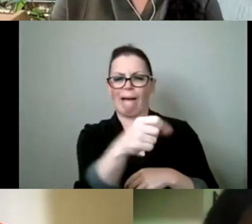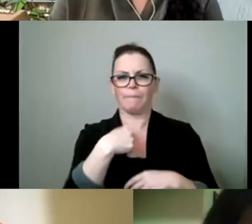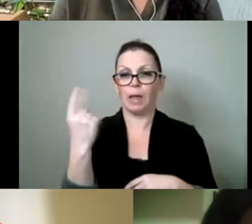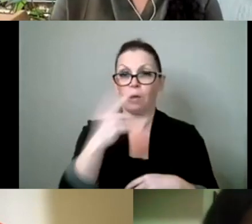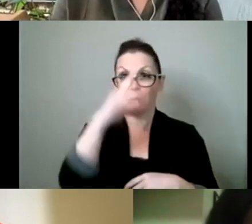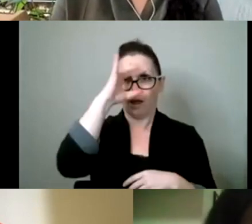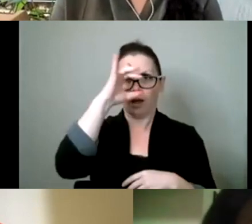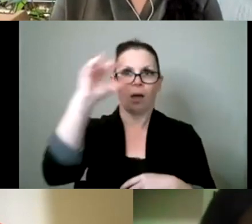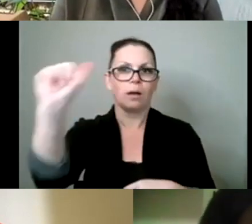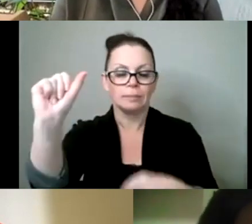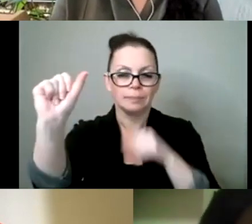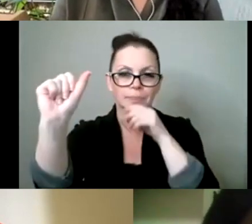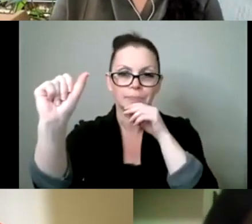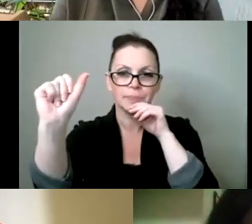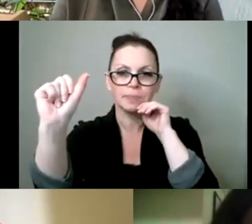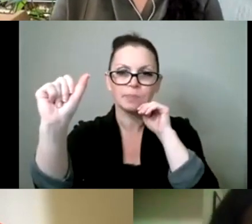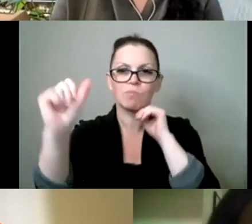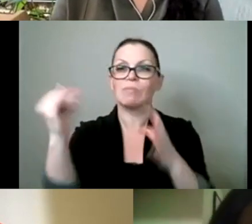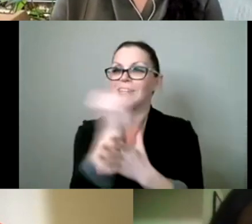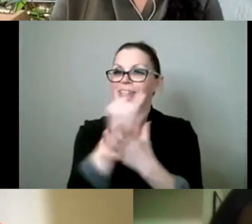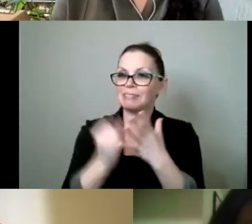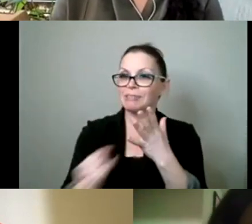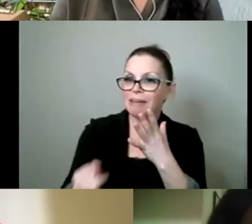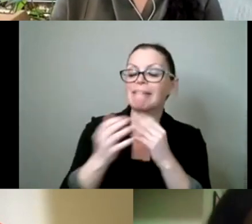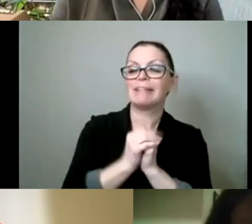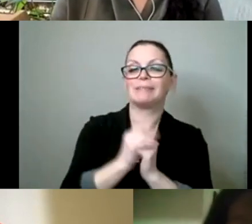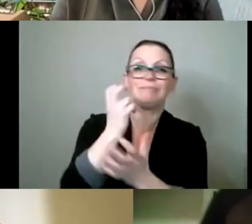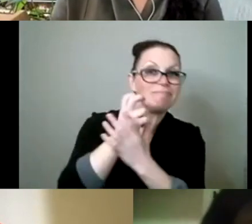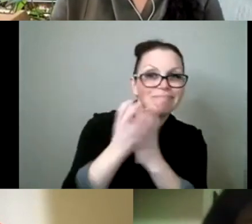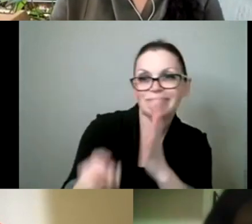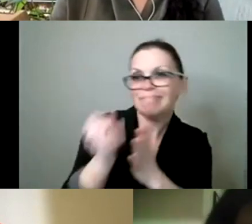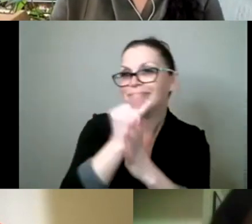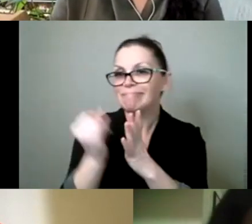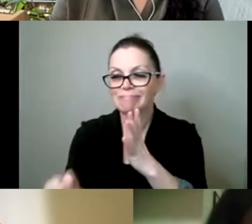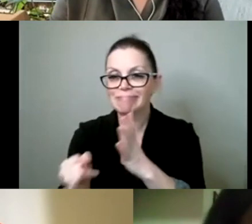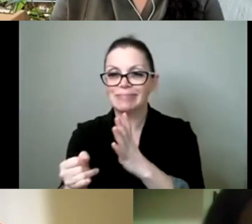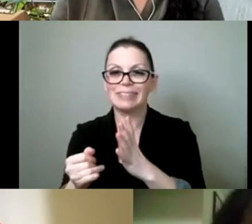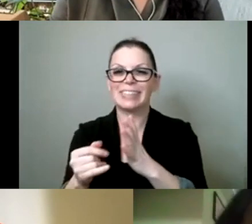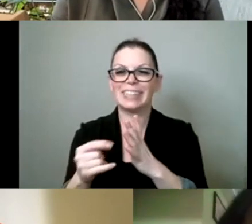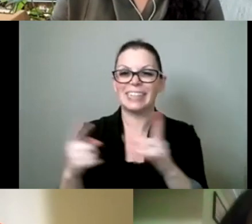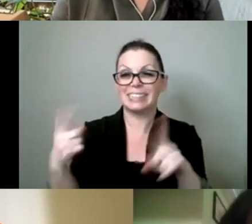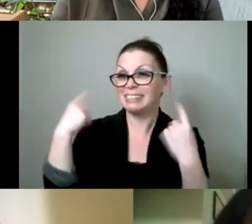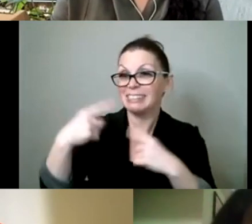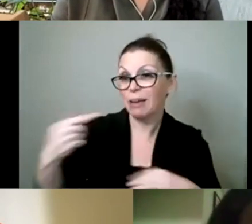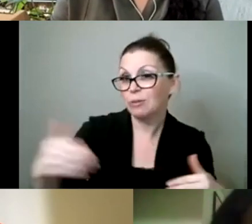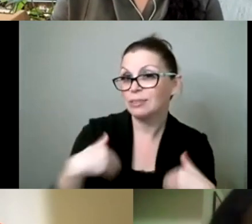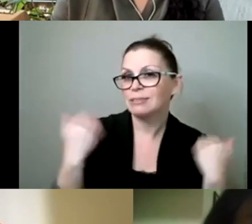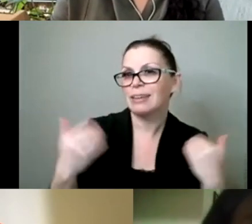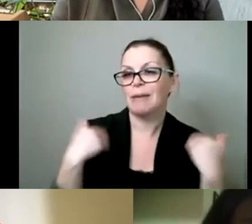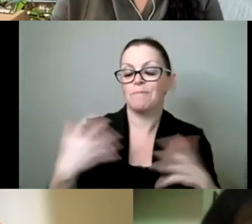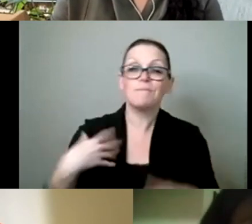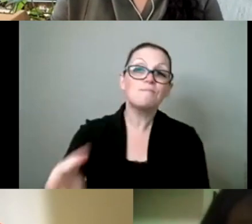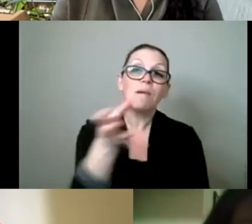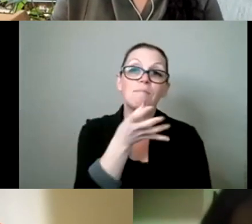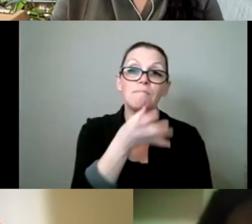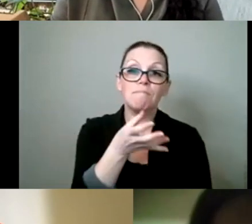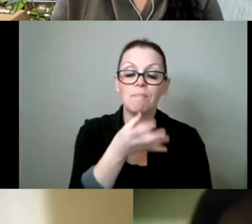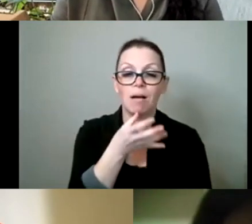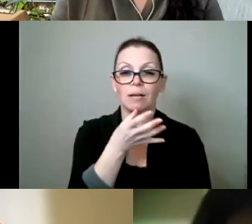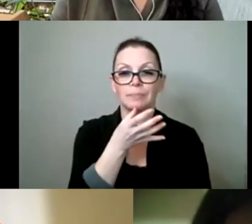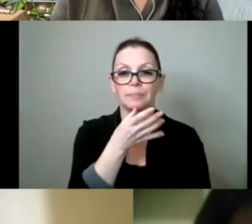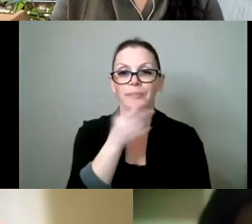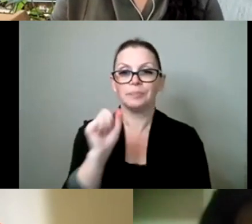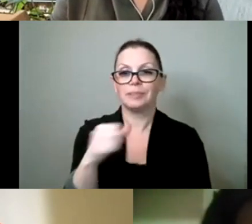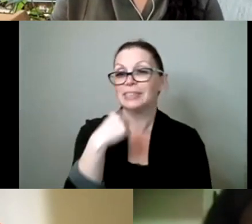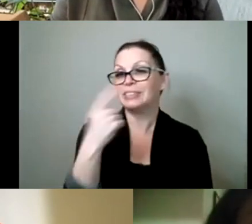drawn through the arts, and since I was like a little kid, and my mom, she